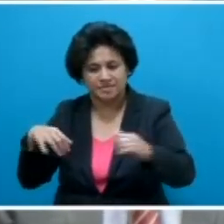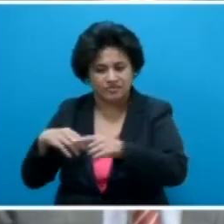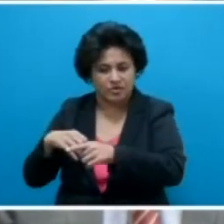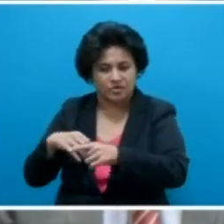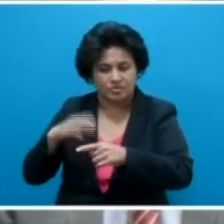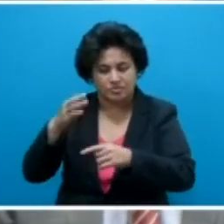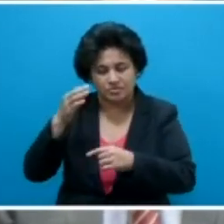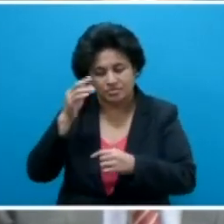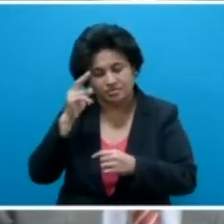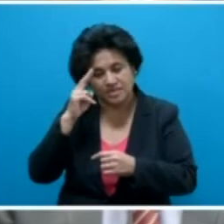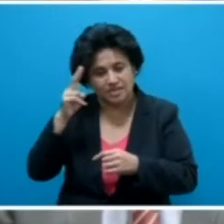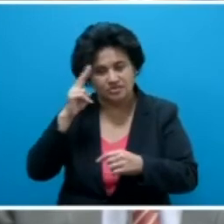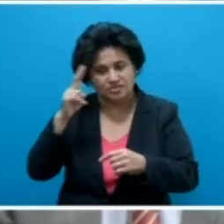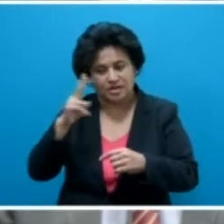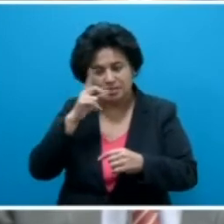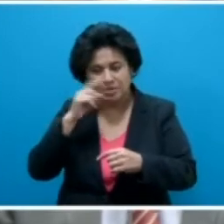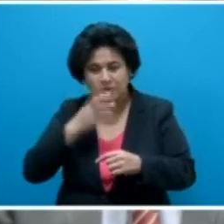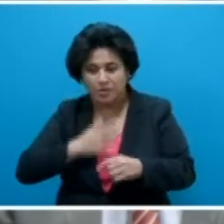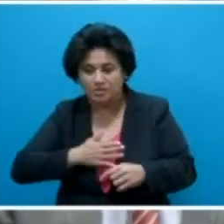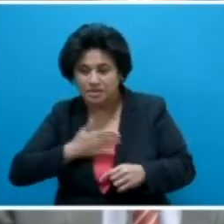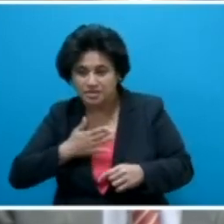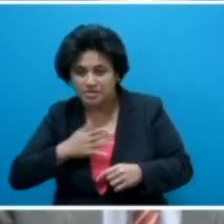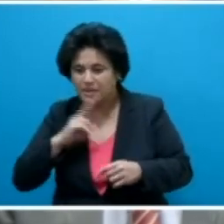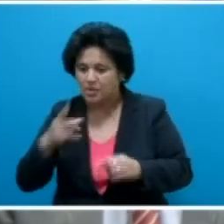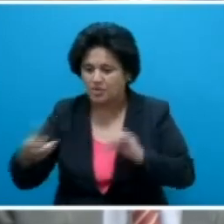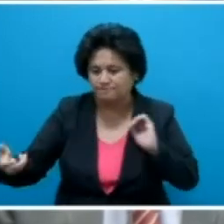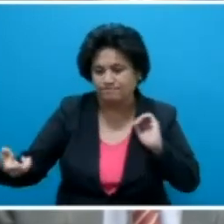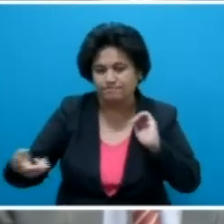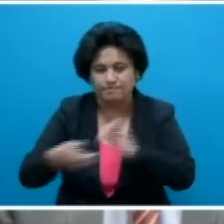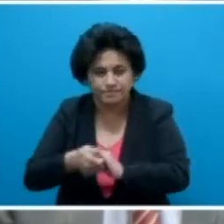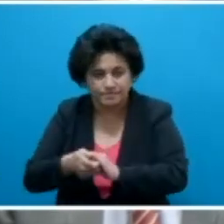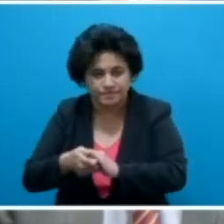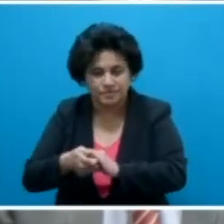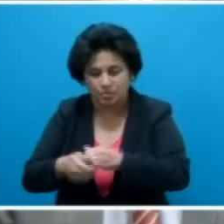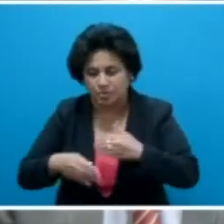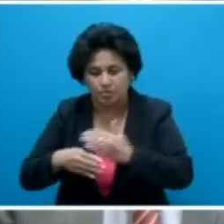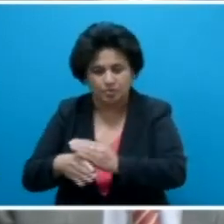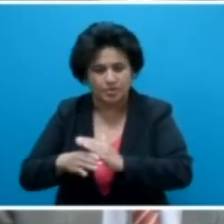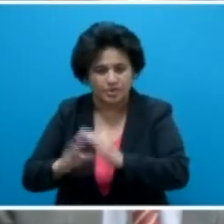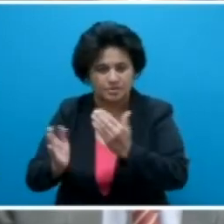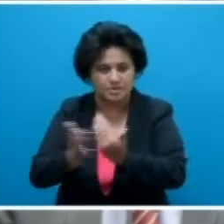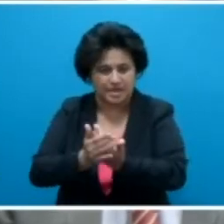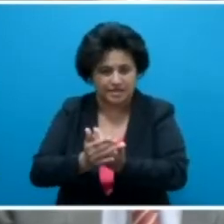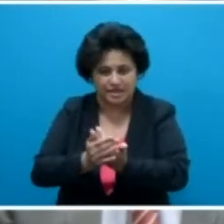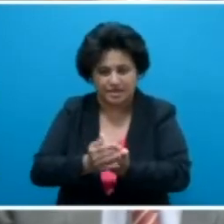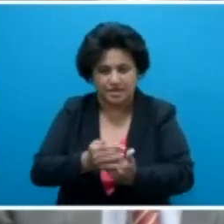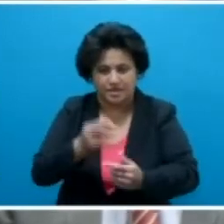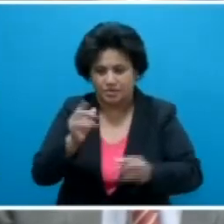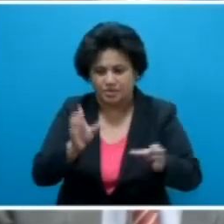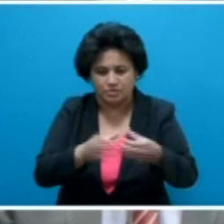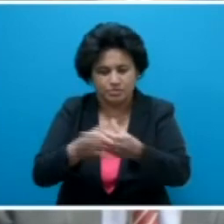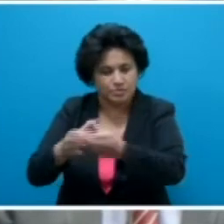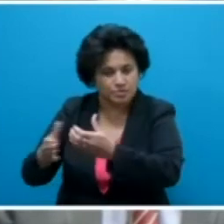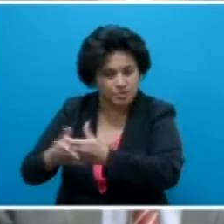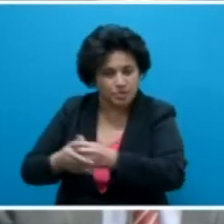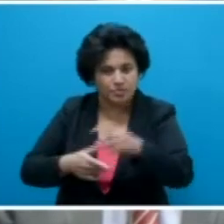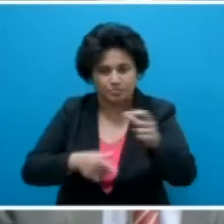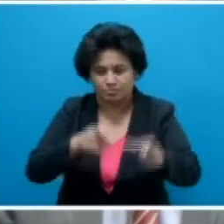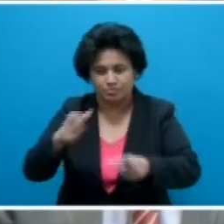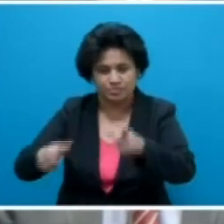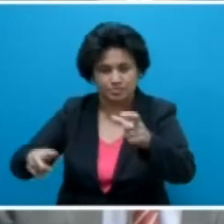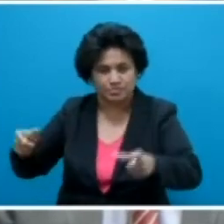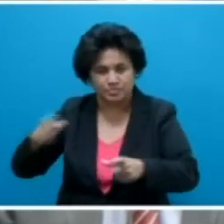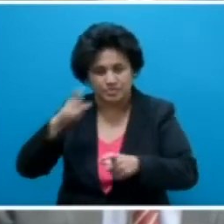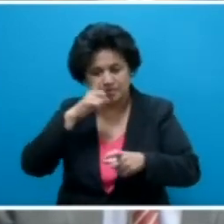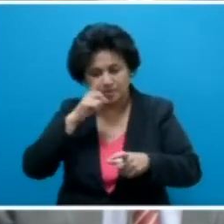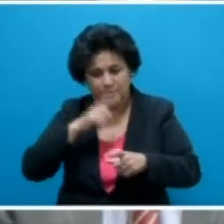through collaboration, integration, and developing synergies with key stakeholders to achieve our national development goals